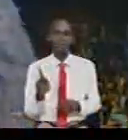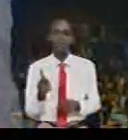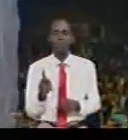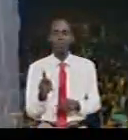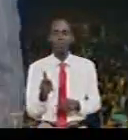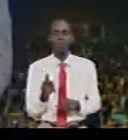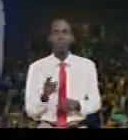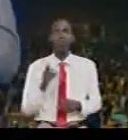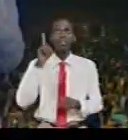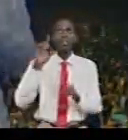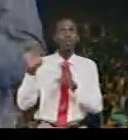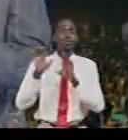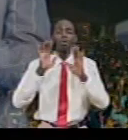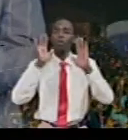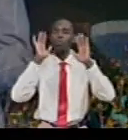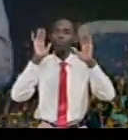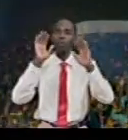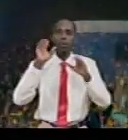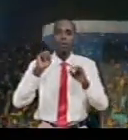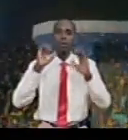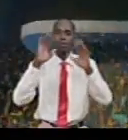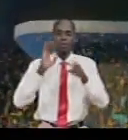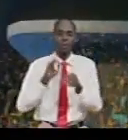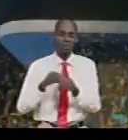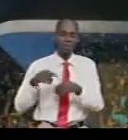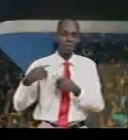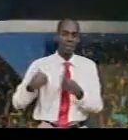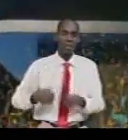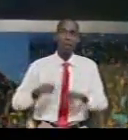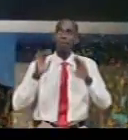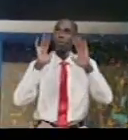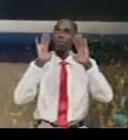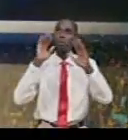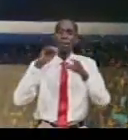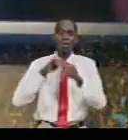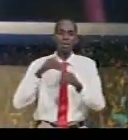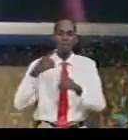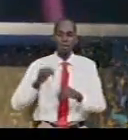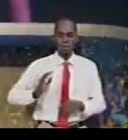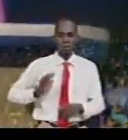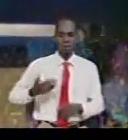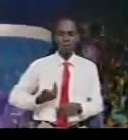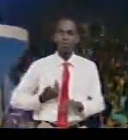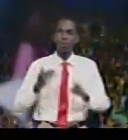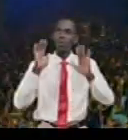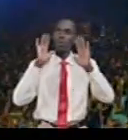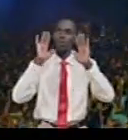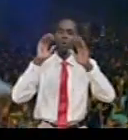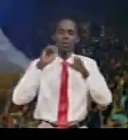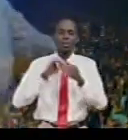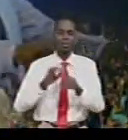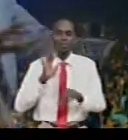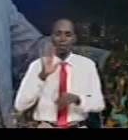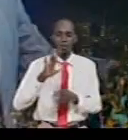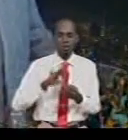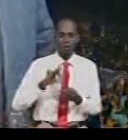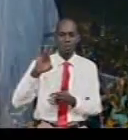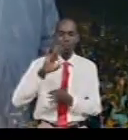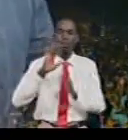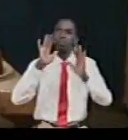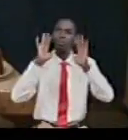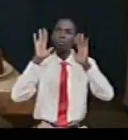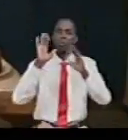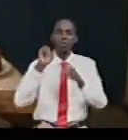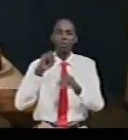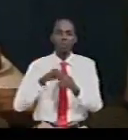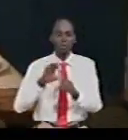does wonders, wonders in the heart, wonders in your soul, wonders in your spirit, wonders